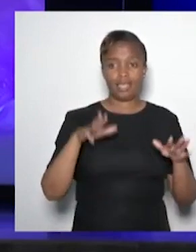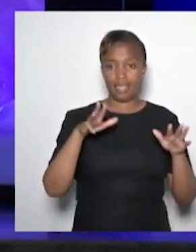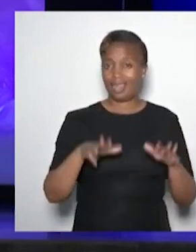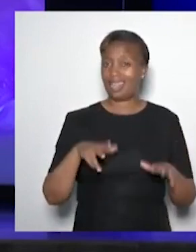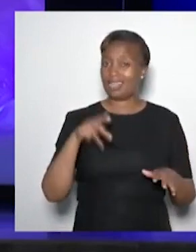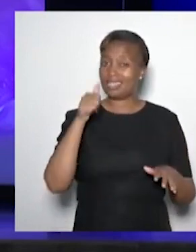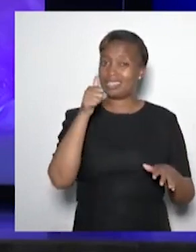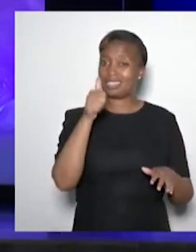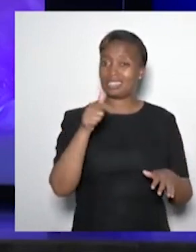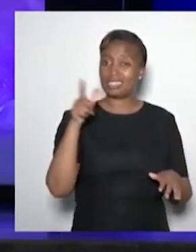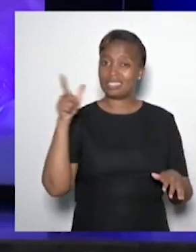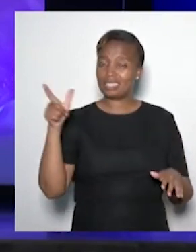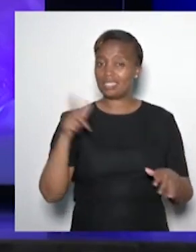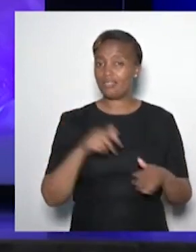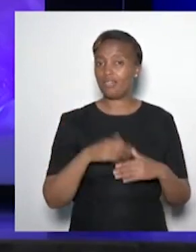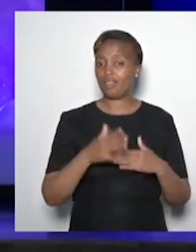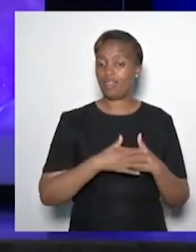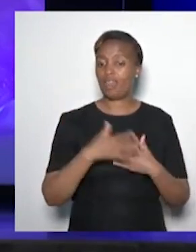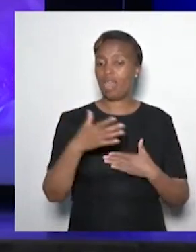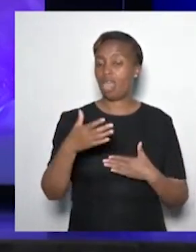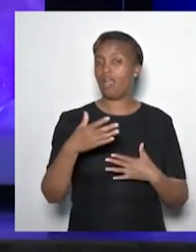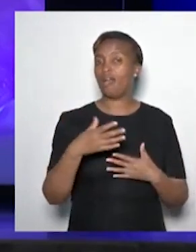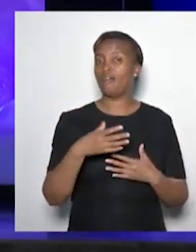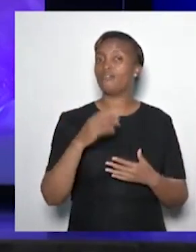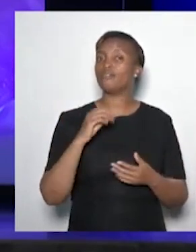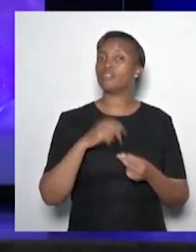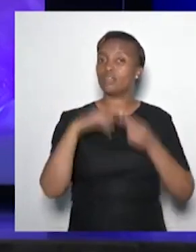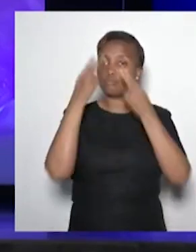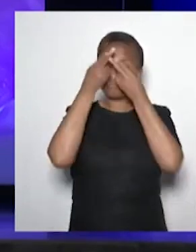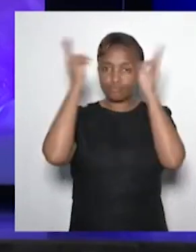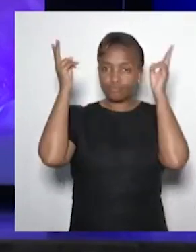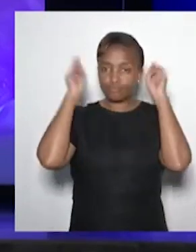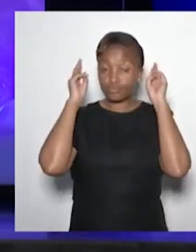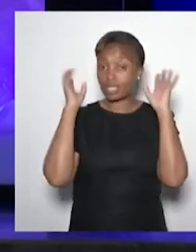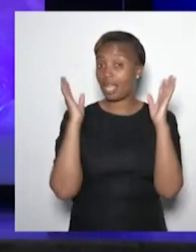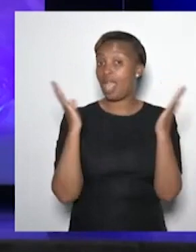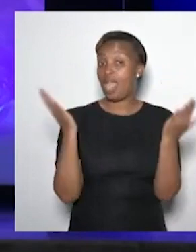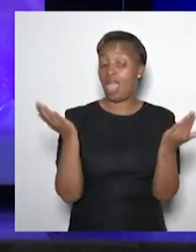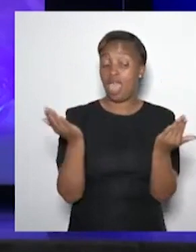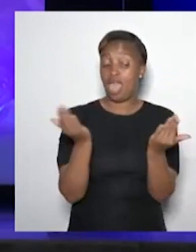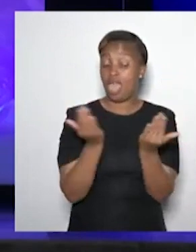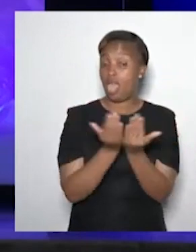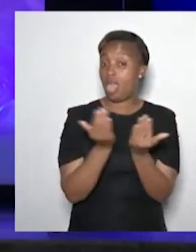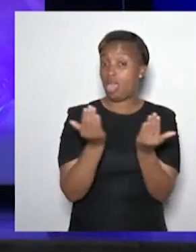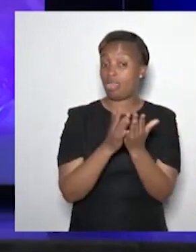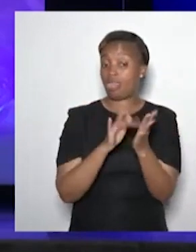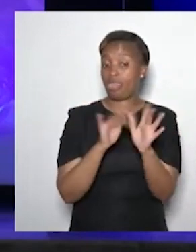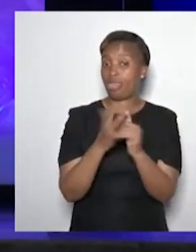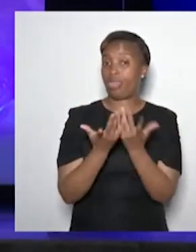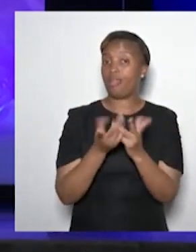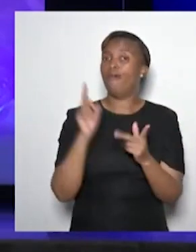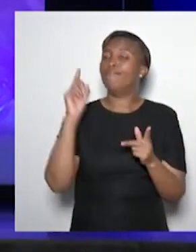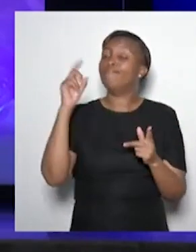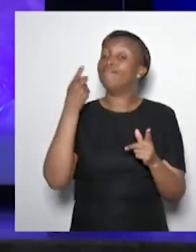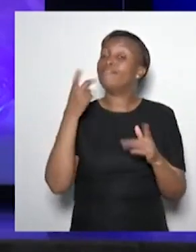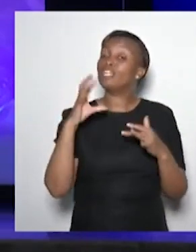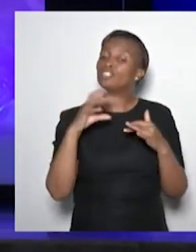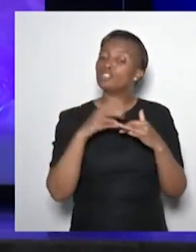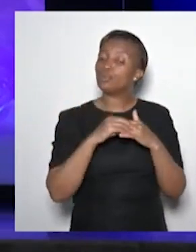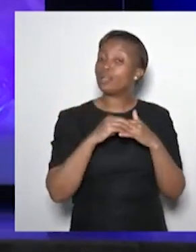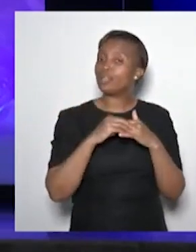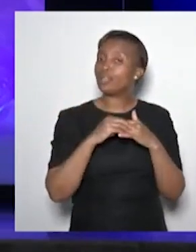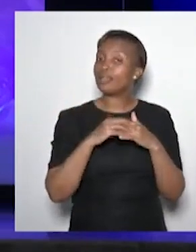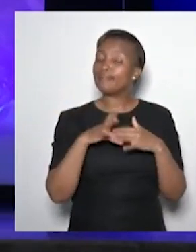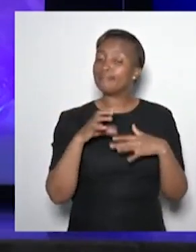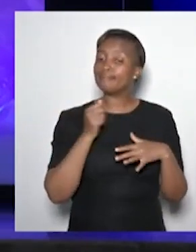1967, when I had just graduated from 4 years of Bible college, my first wedding.